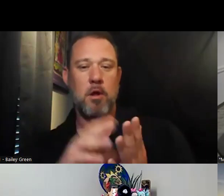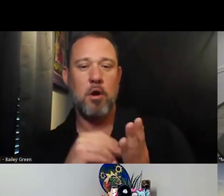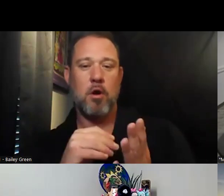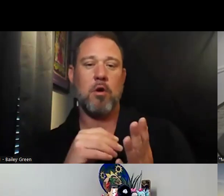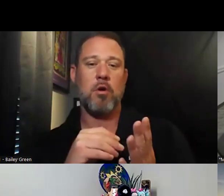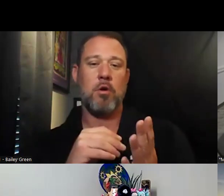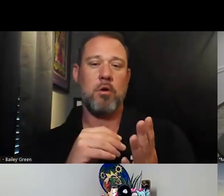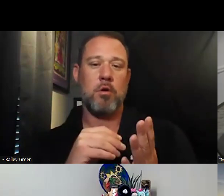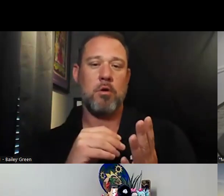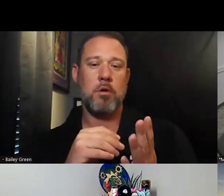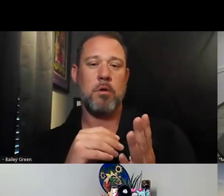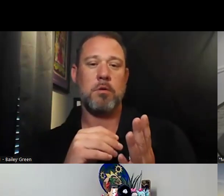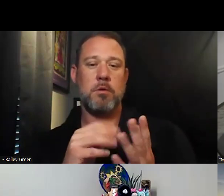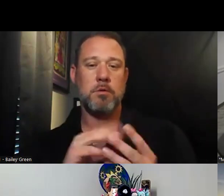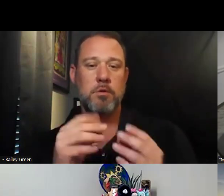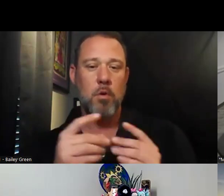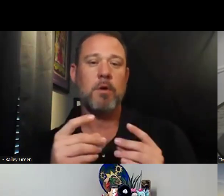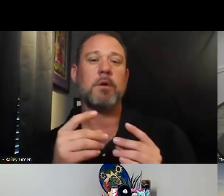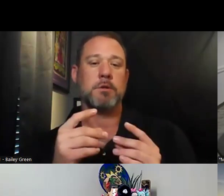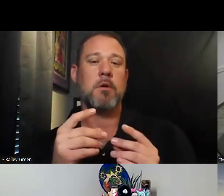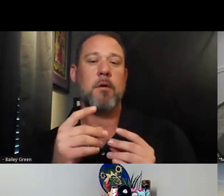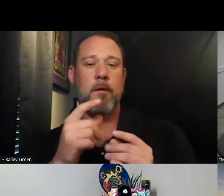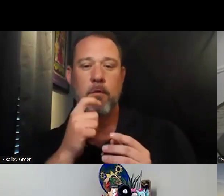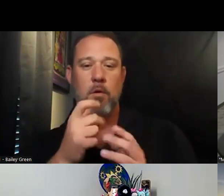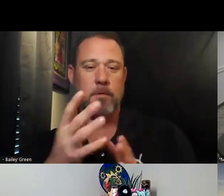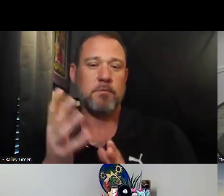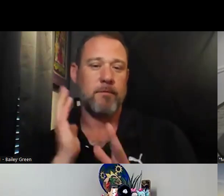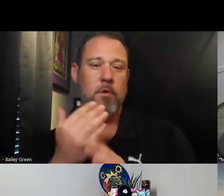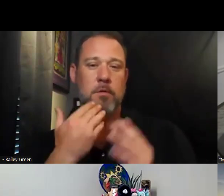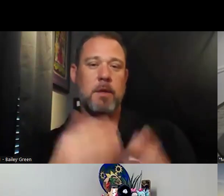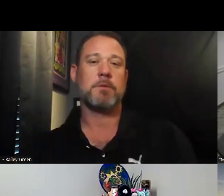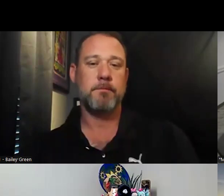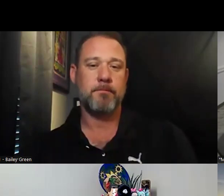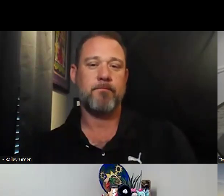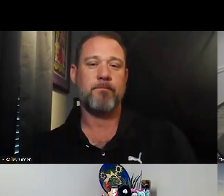learn stories from those that have come before them. Thanks.